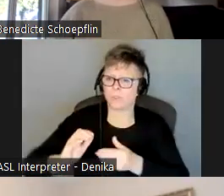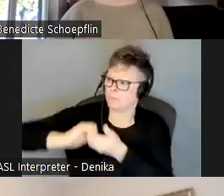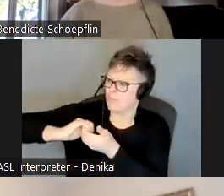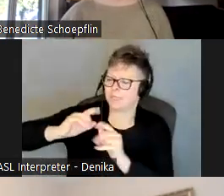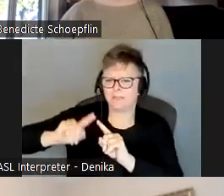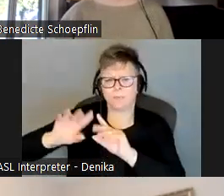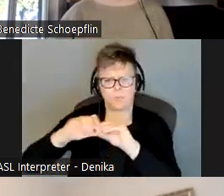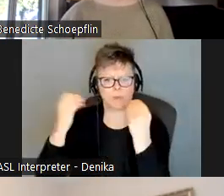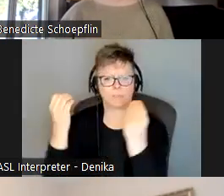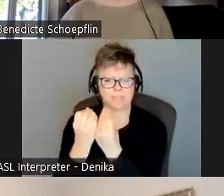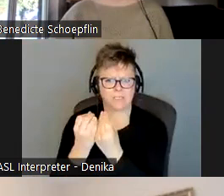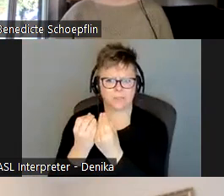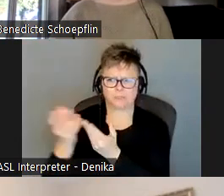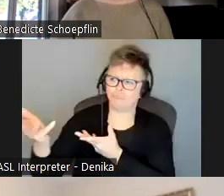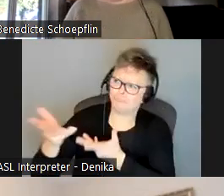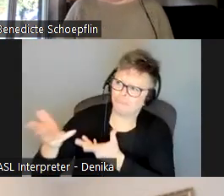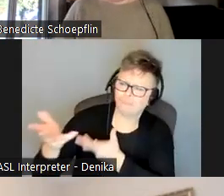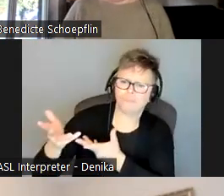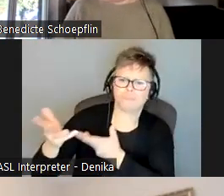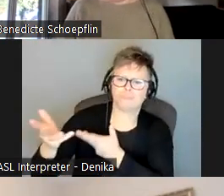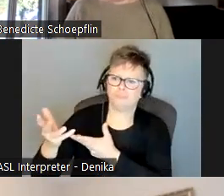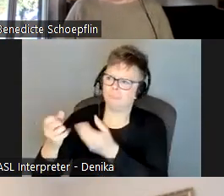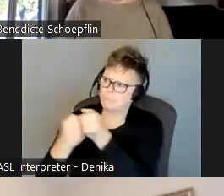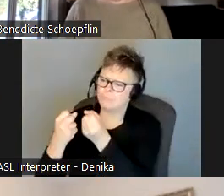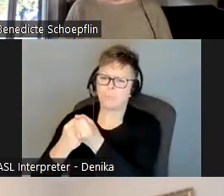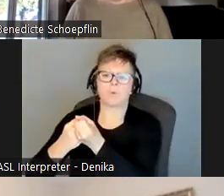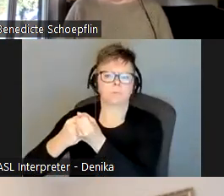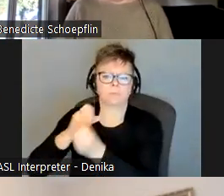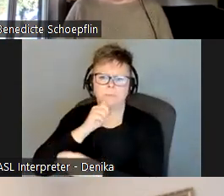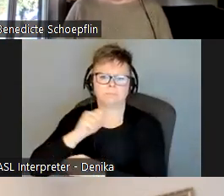serving the needs of older adults.